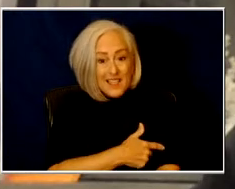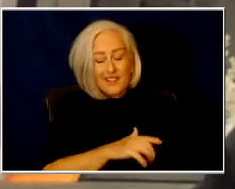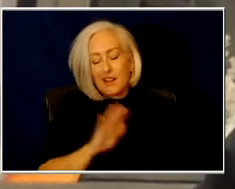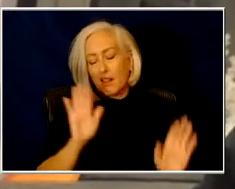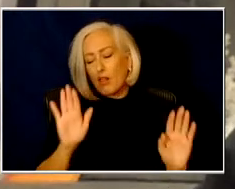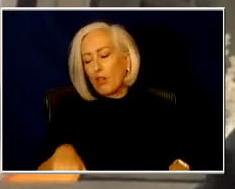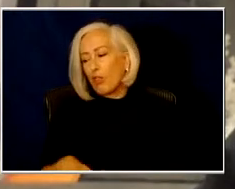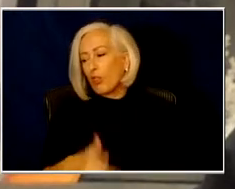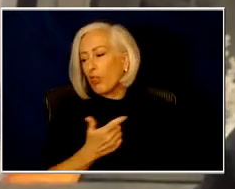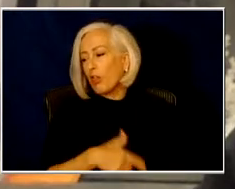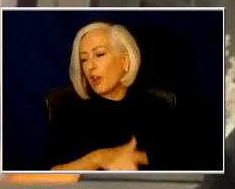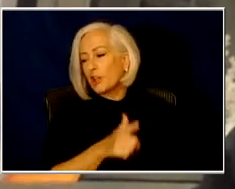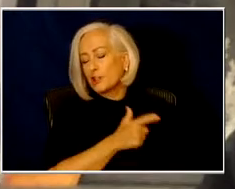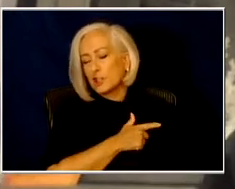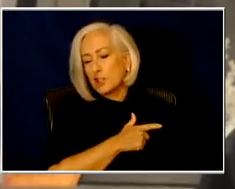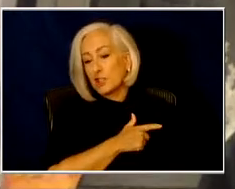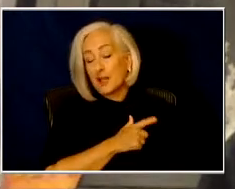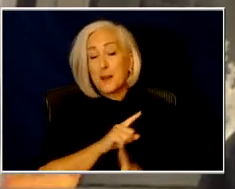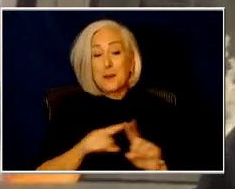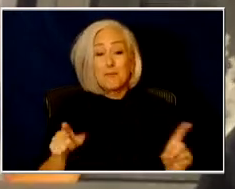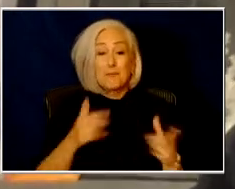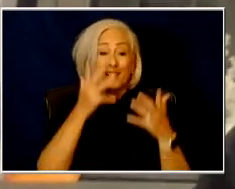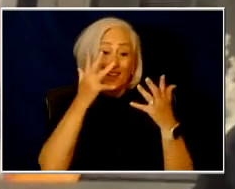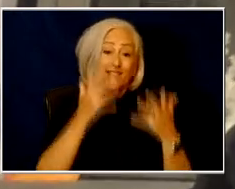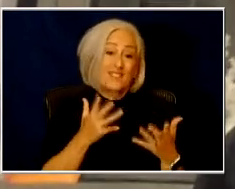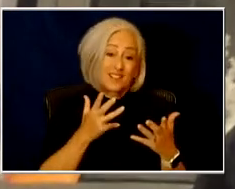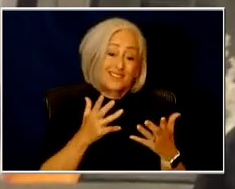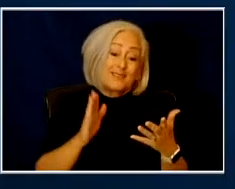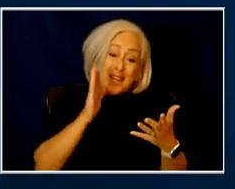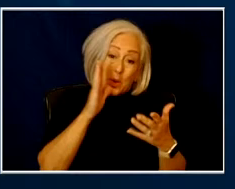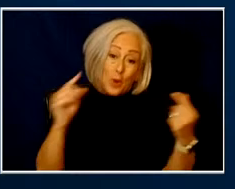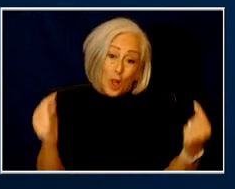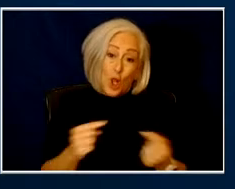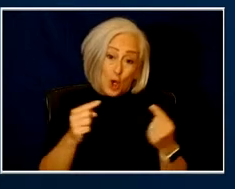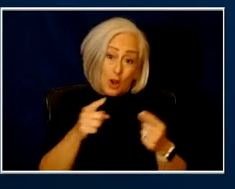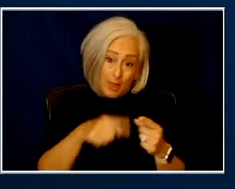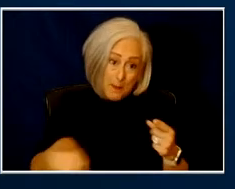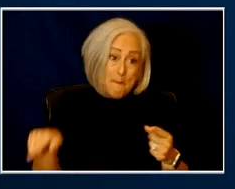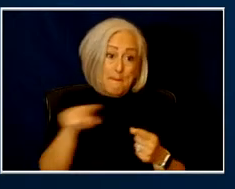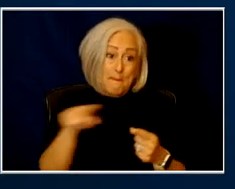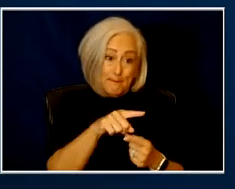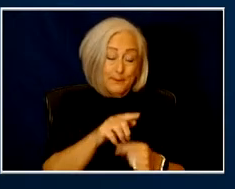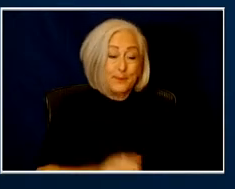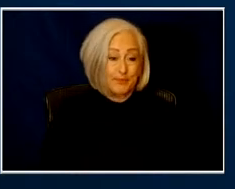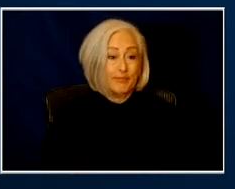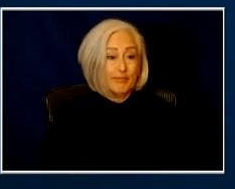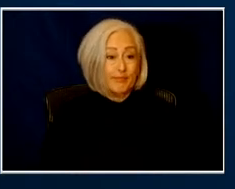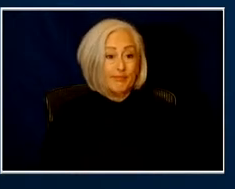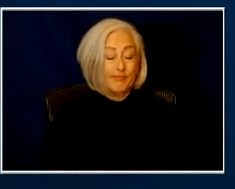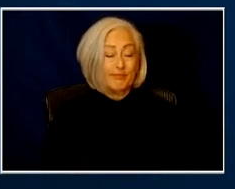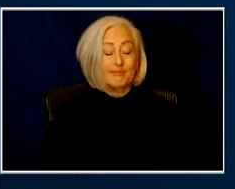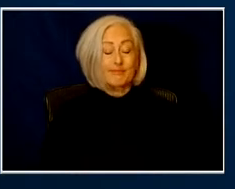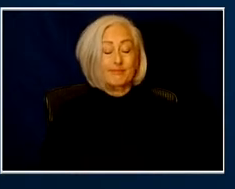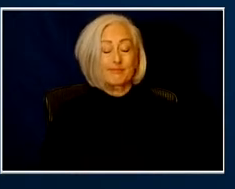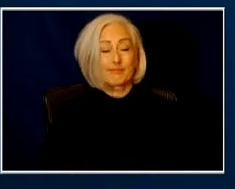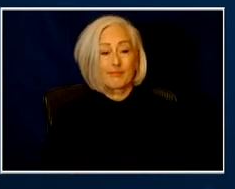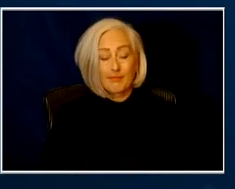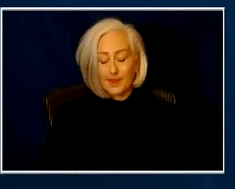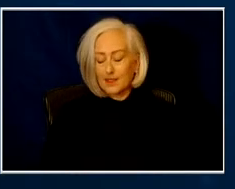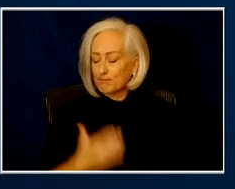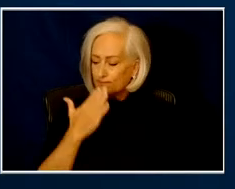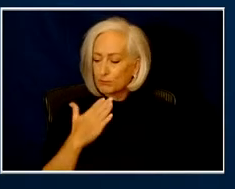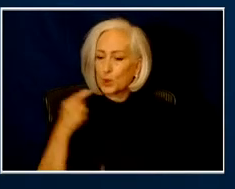this and unfortunately it will be to their great harm yeah I think that is a great Point